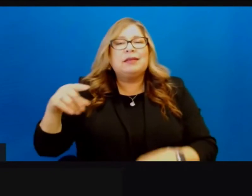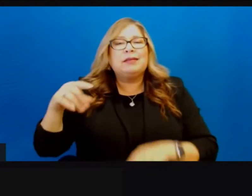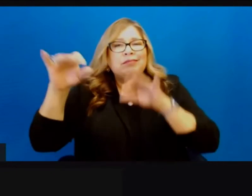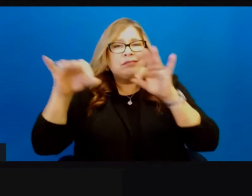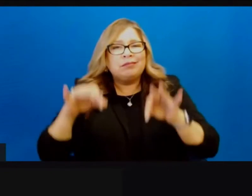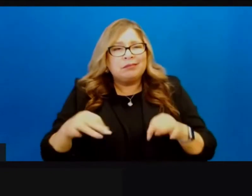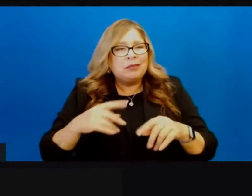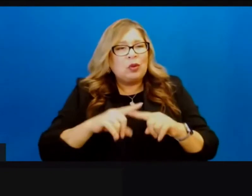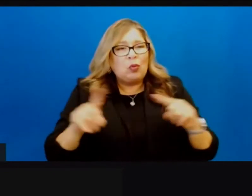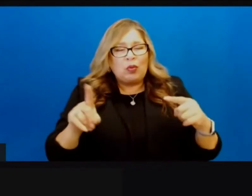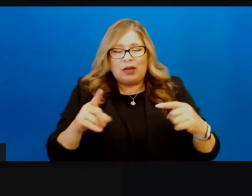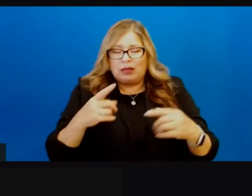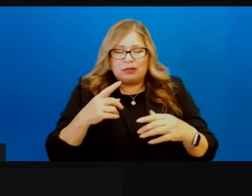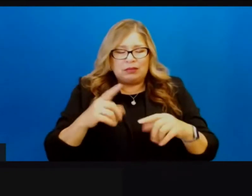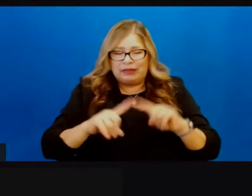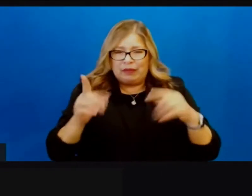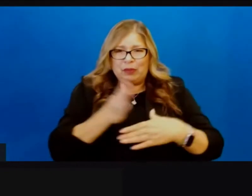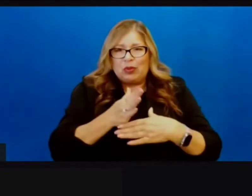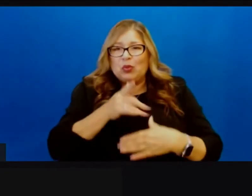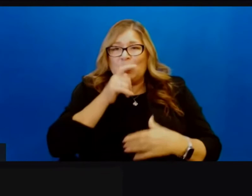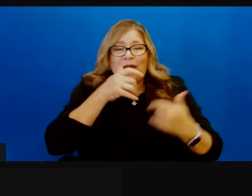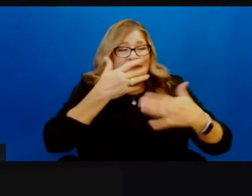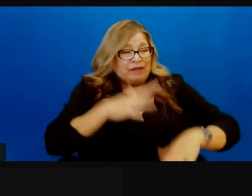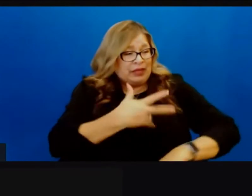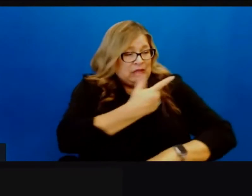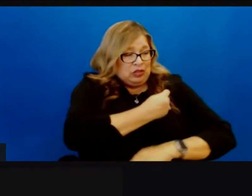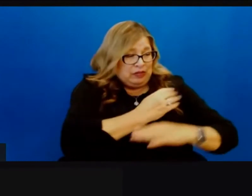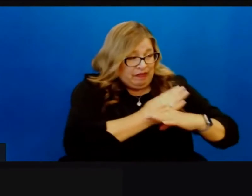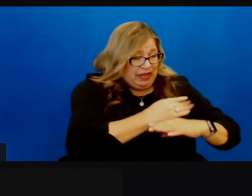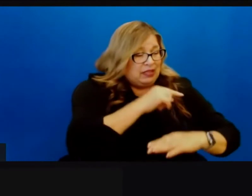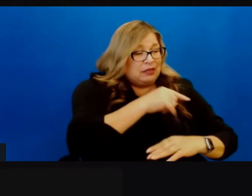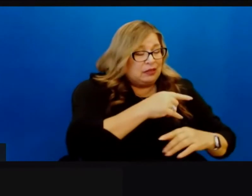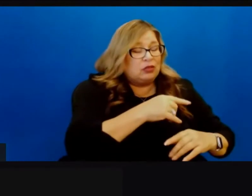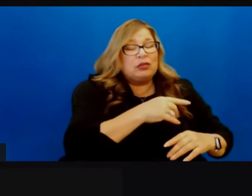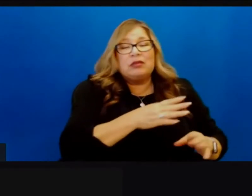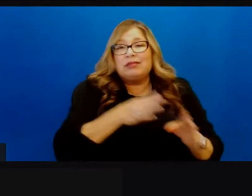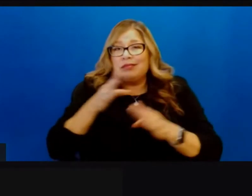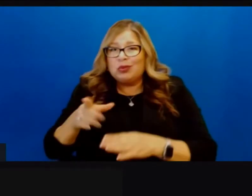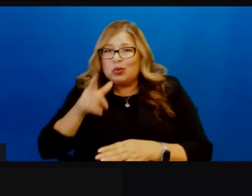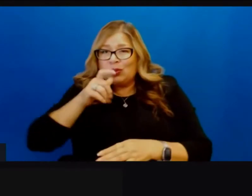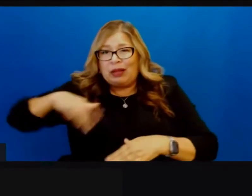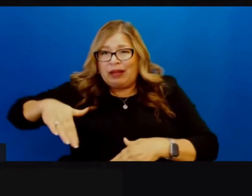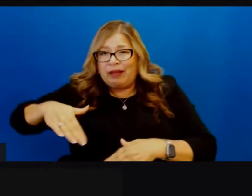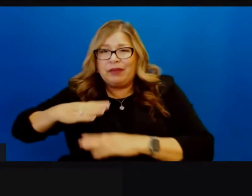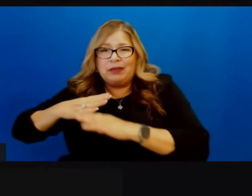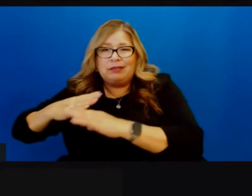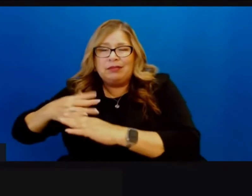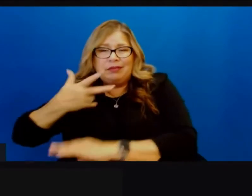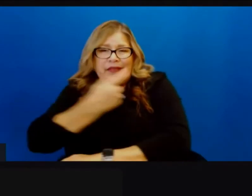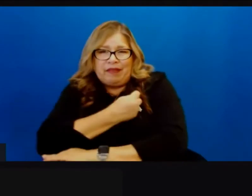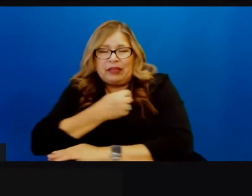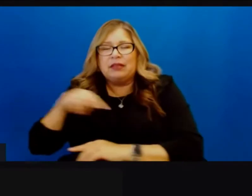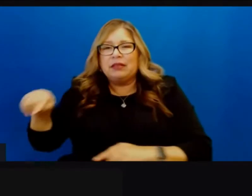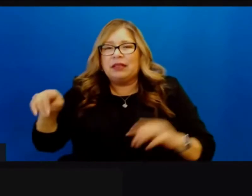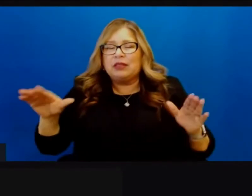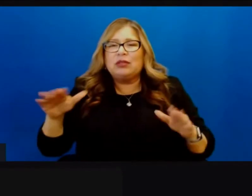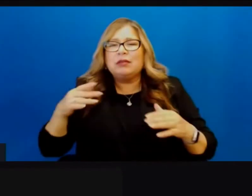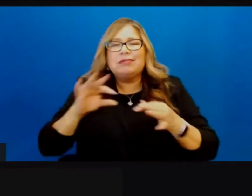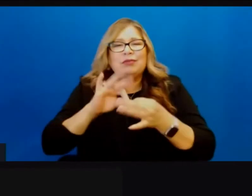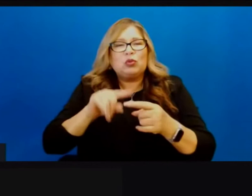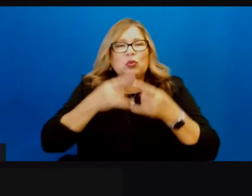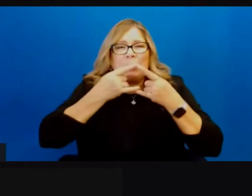unvaccinated individuals should do with regards to masking. As we've worked through new variants like Delta and